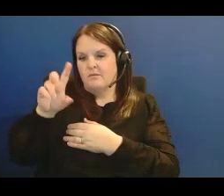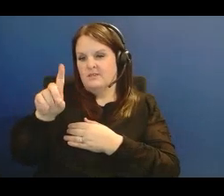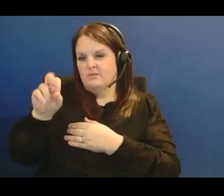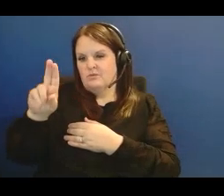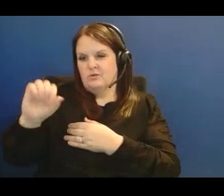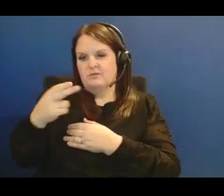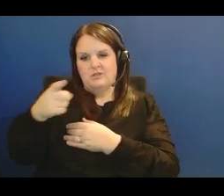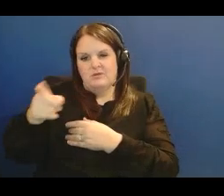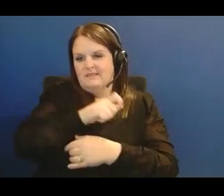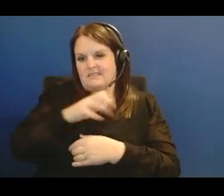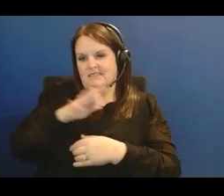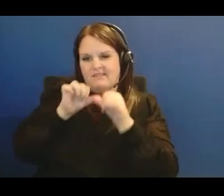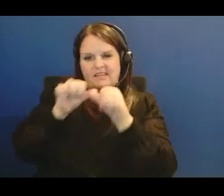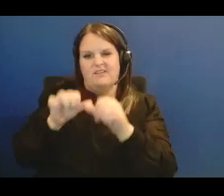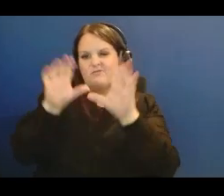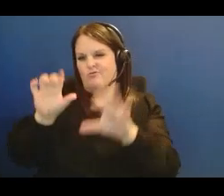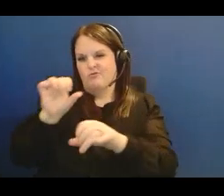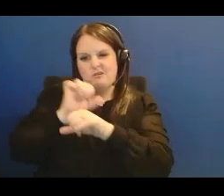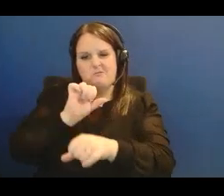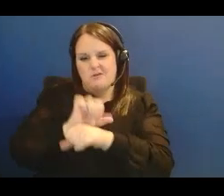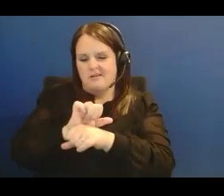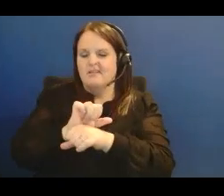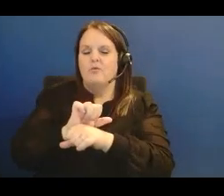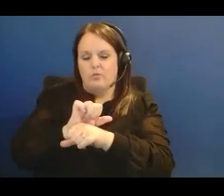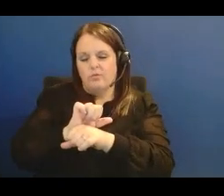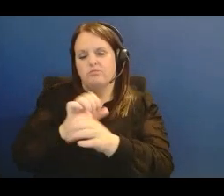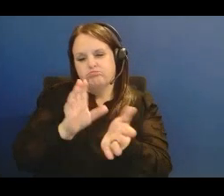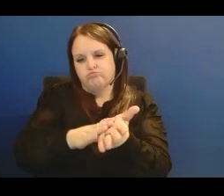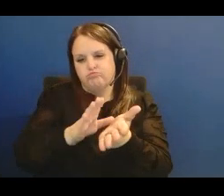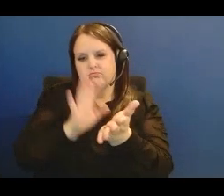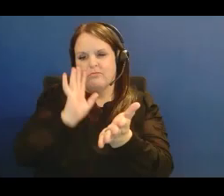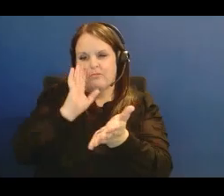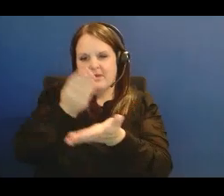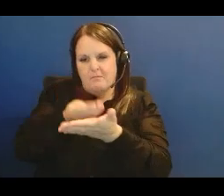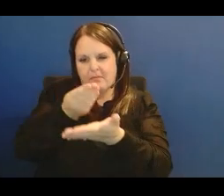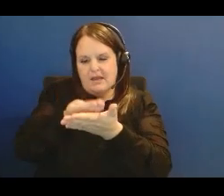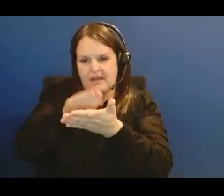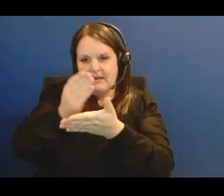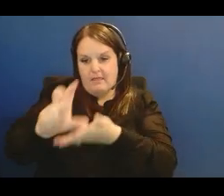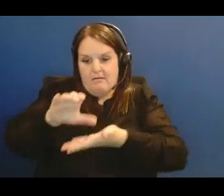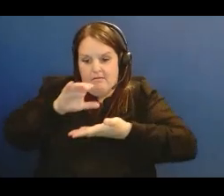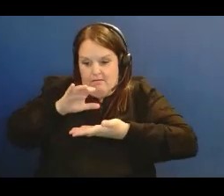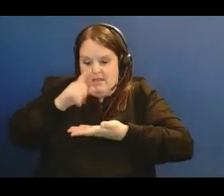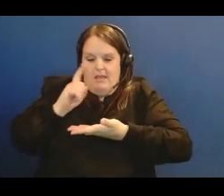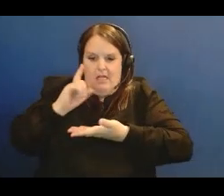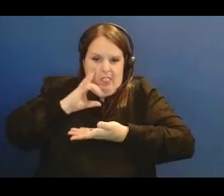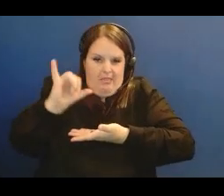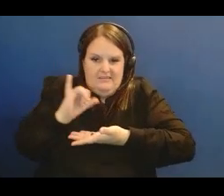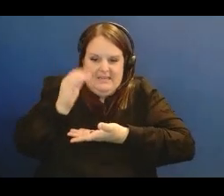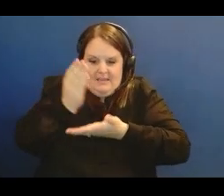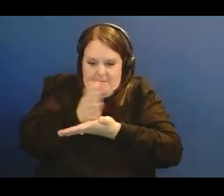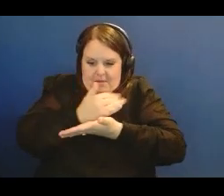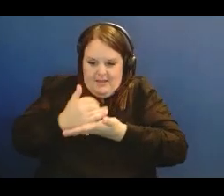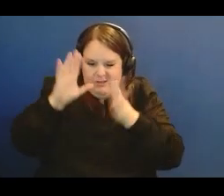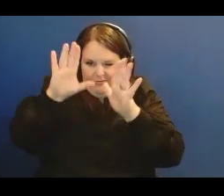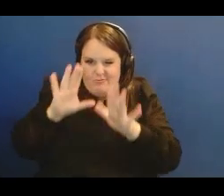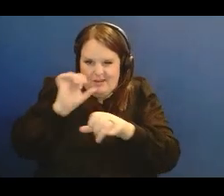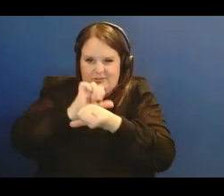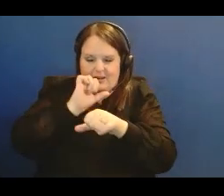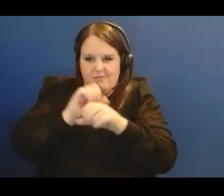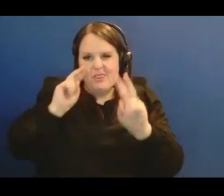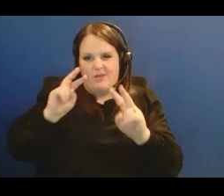staff for continuing to do the great work that you're doing with the funds that you have allocated to you. It looks like you're doing an incredible job, and I'm looking